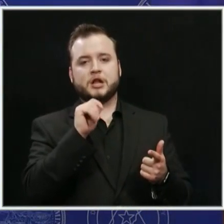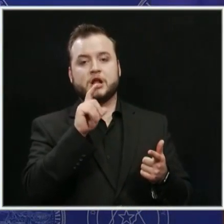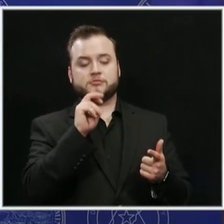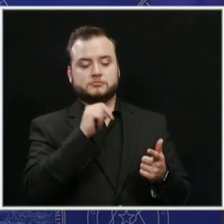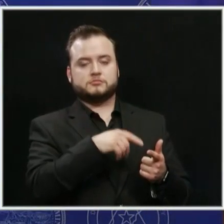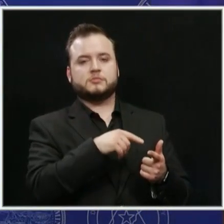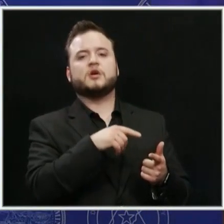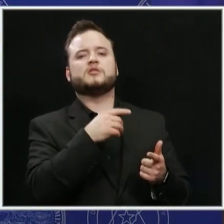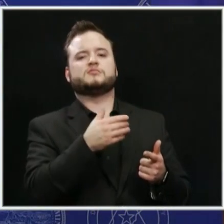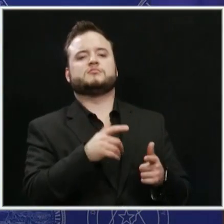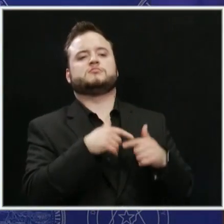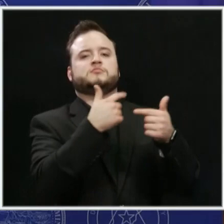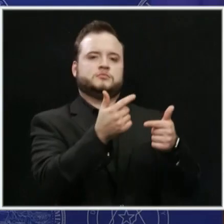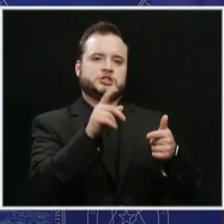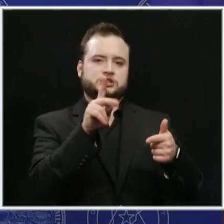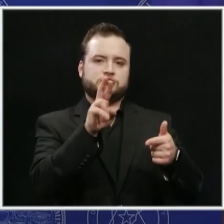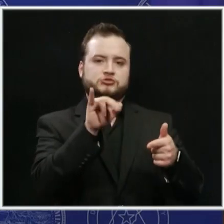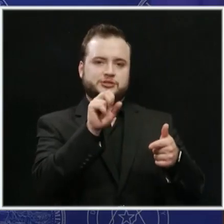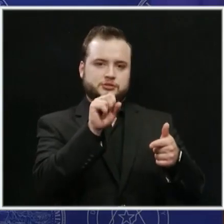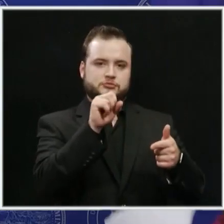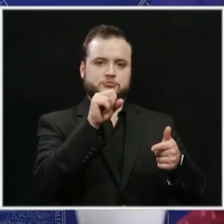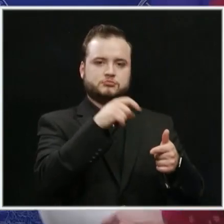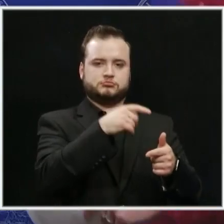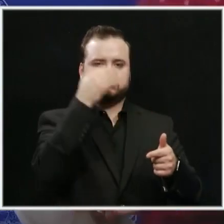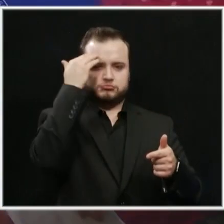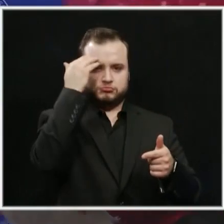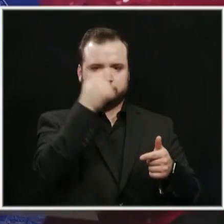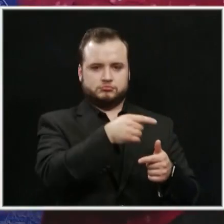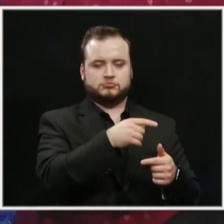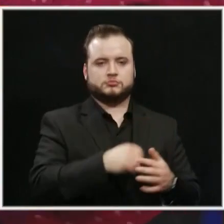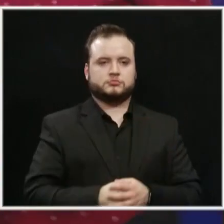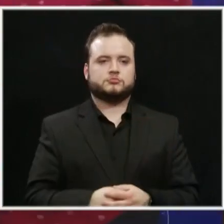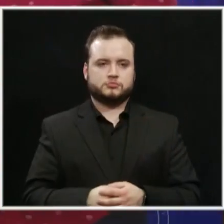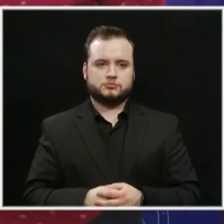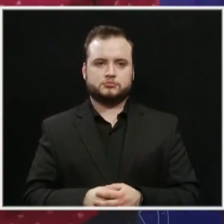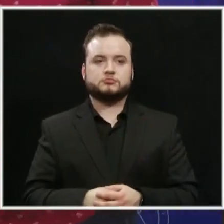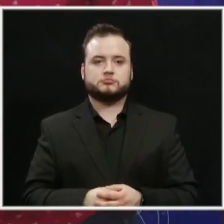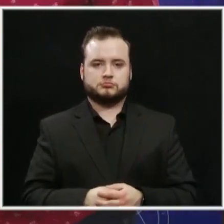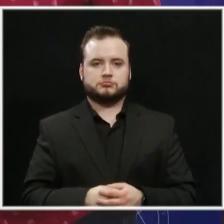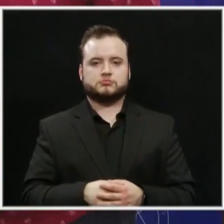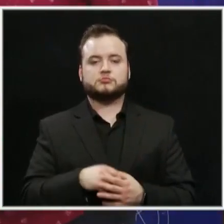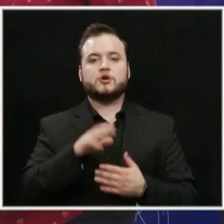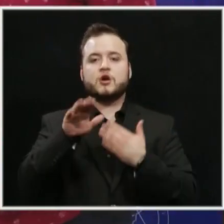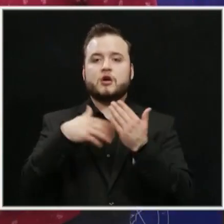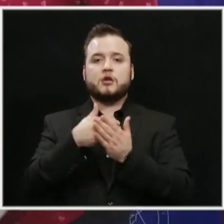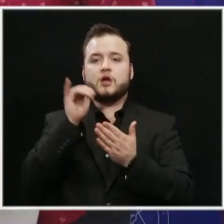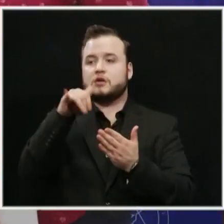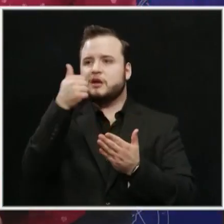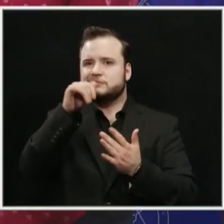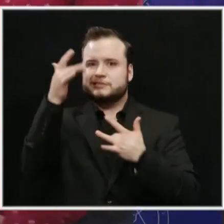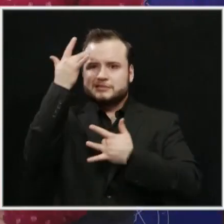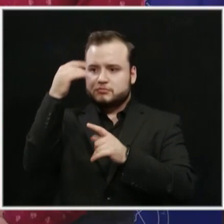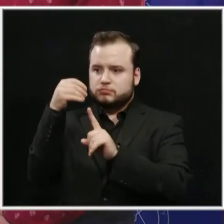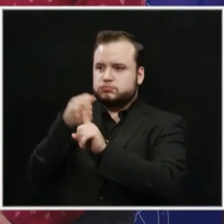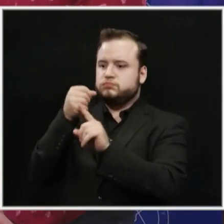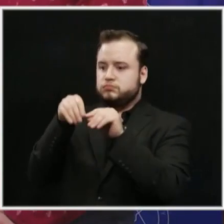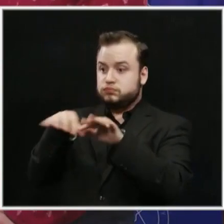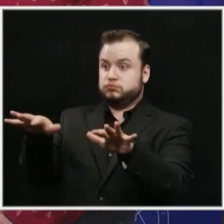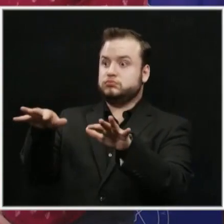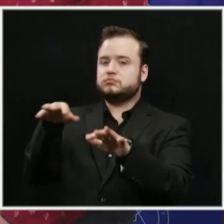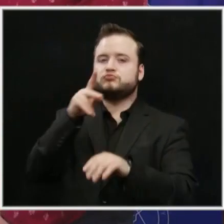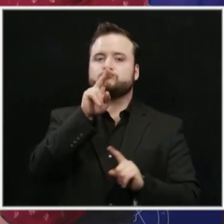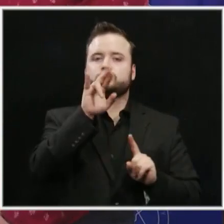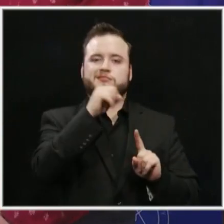our infectious disease outbreaks. But I think it is exactly illustrating what the governor has said is the whole